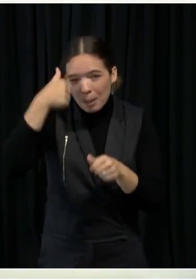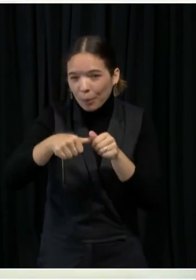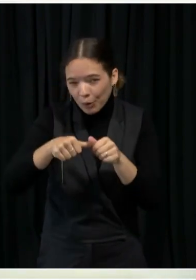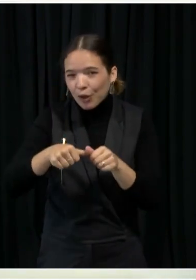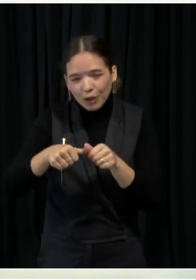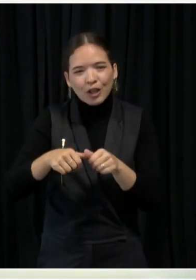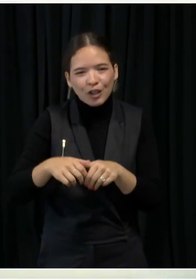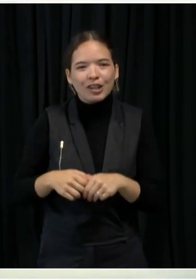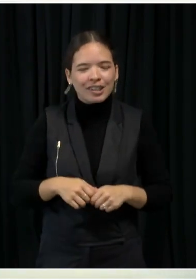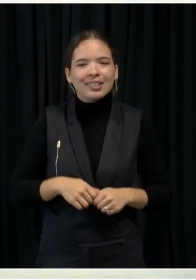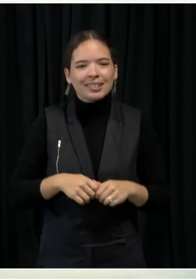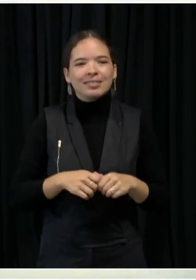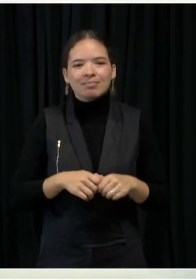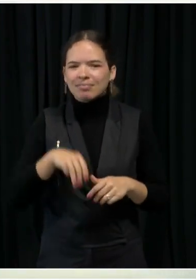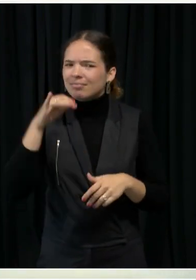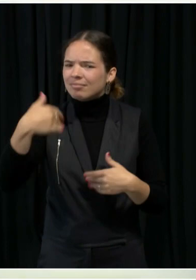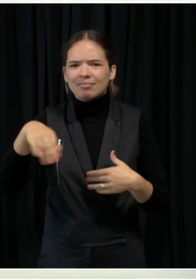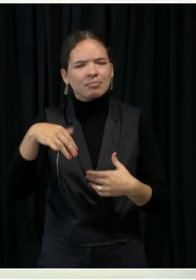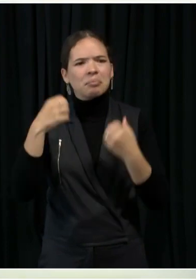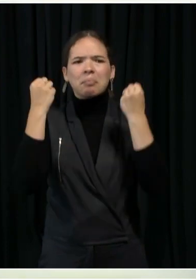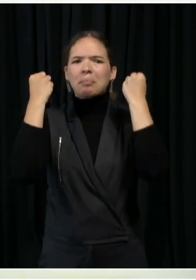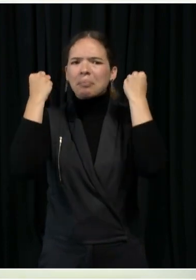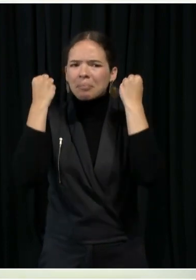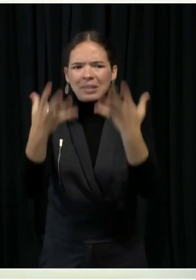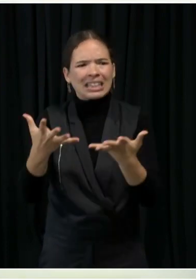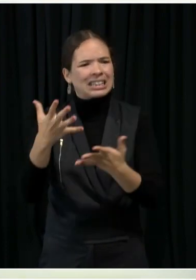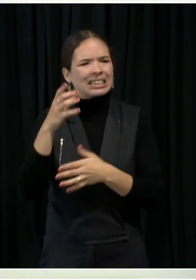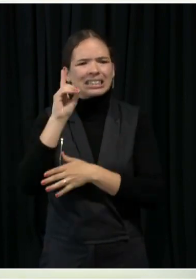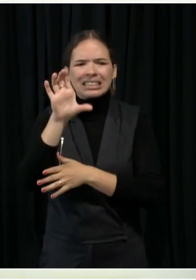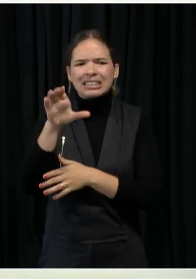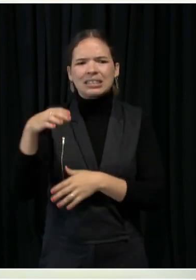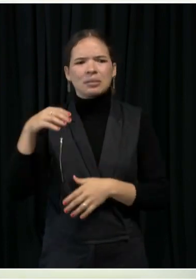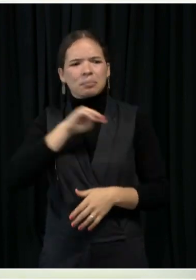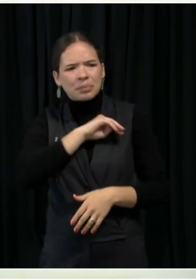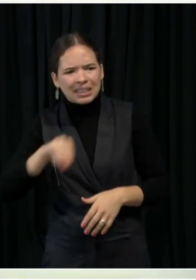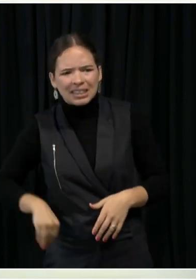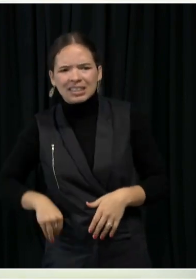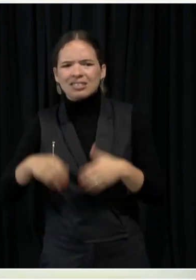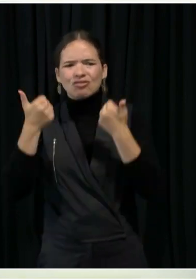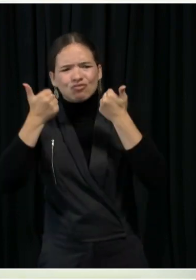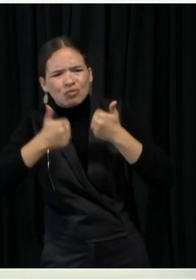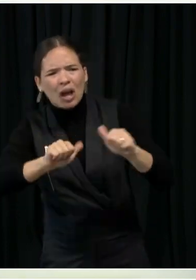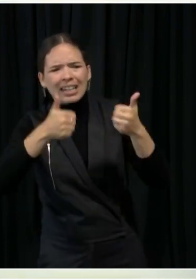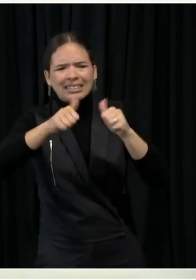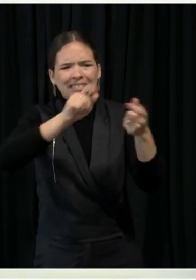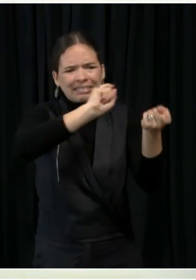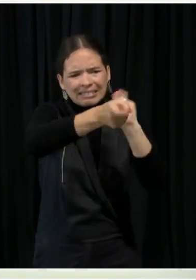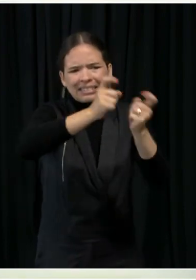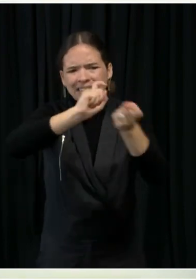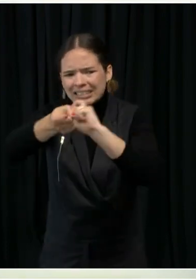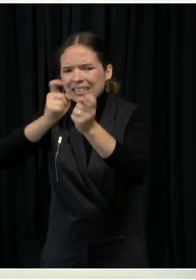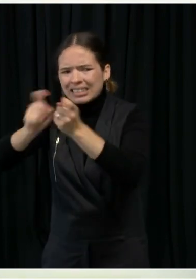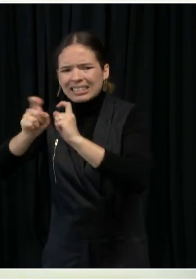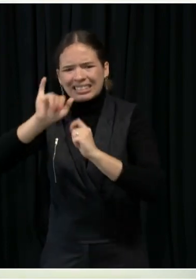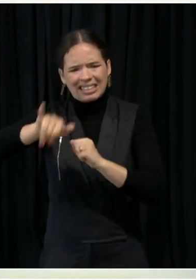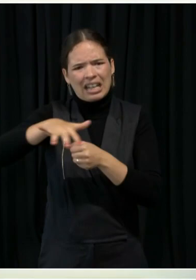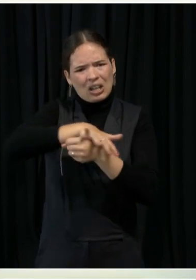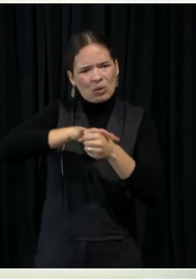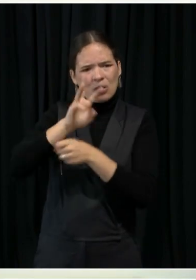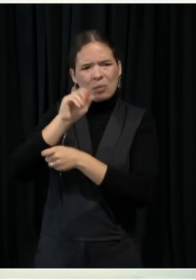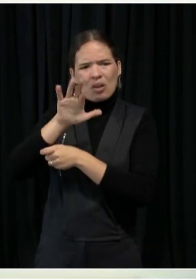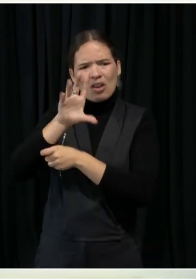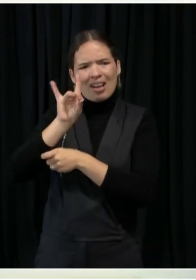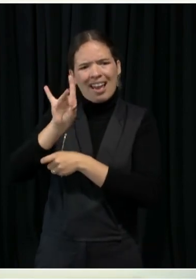mayors that tried to do something with this property. But as with everything, it takes a woman to